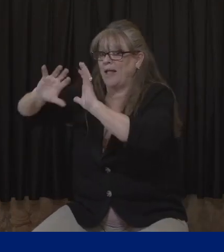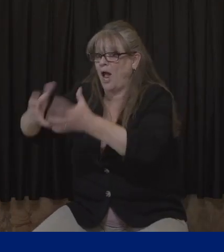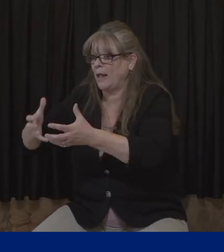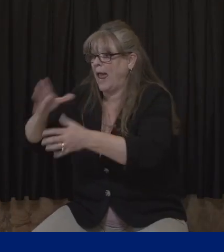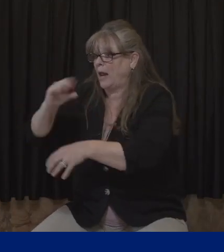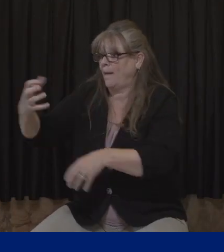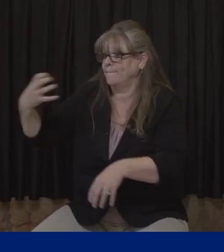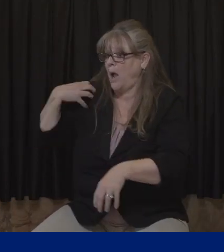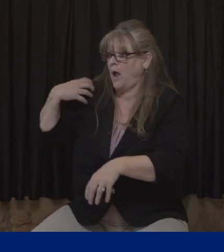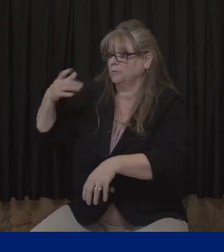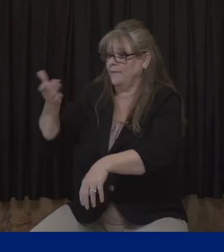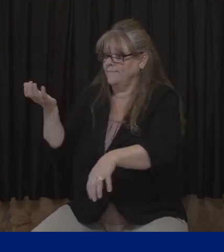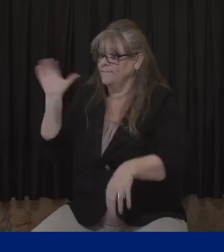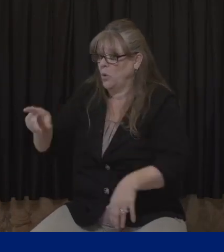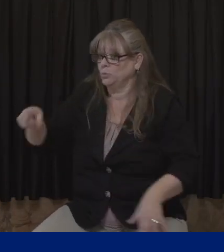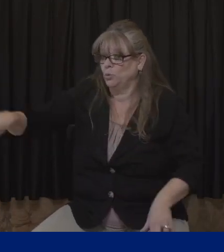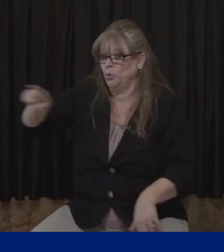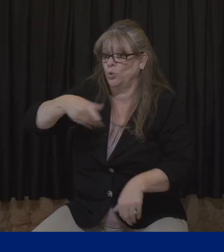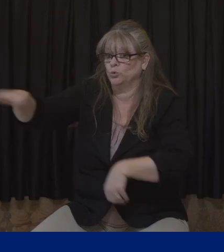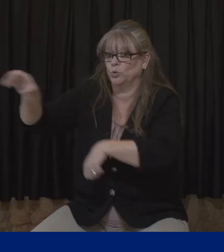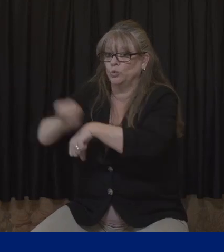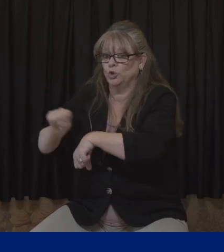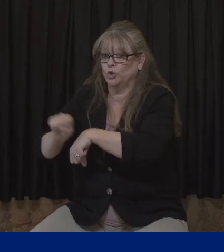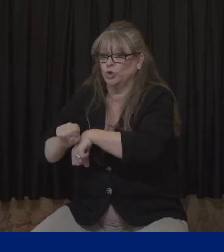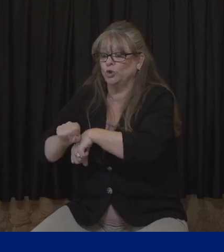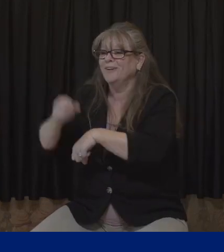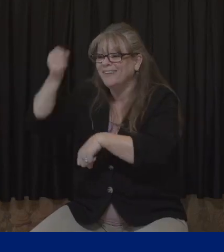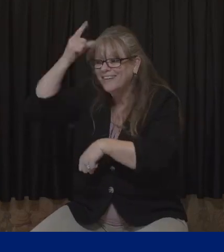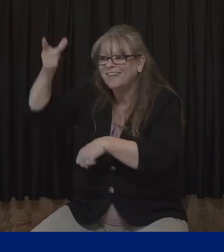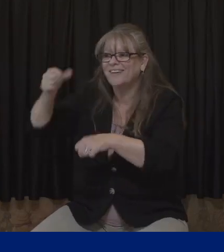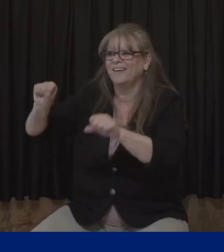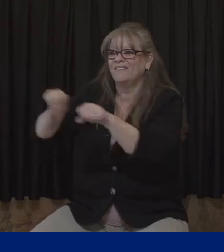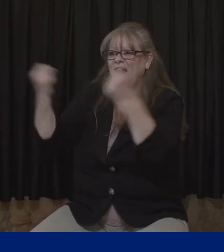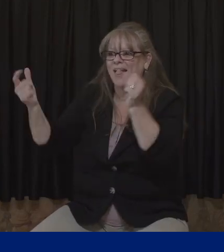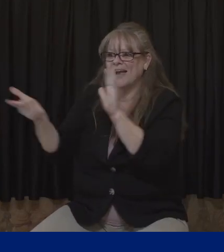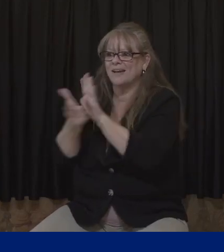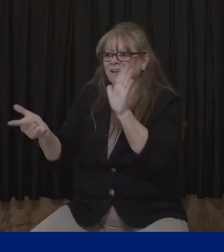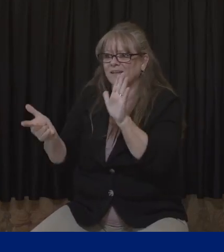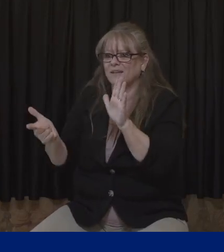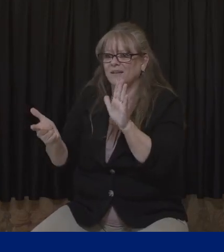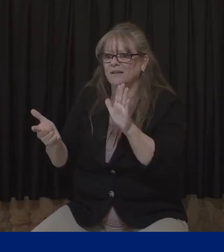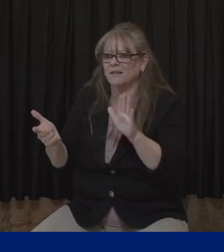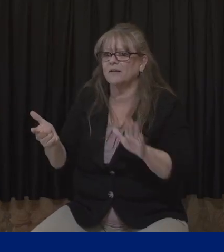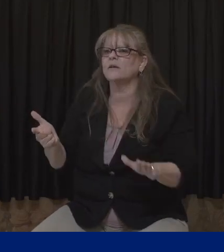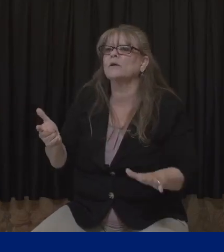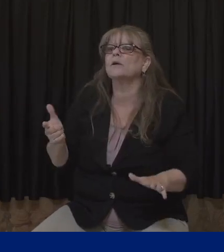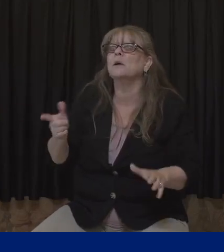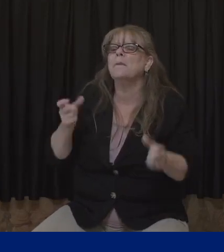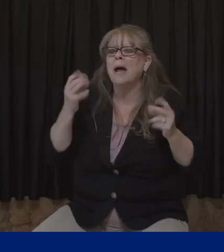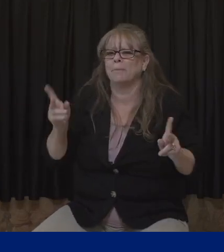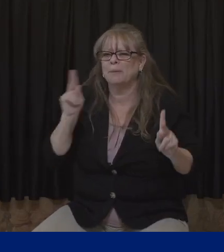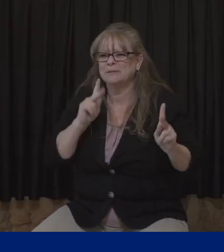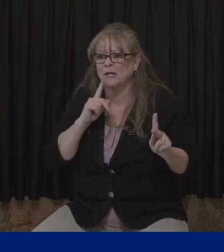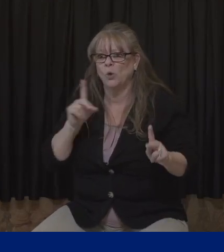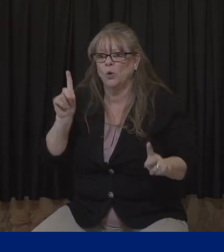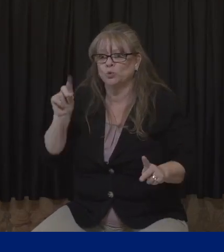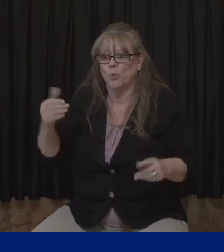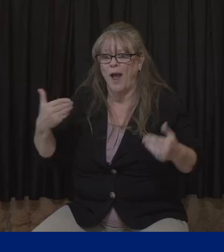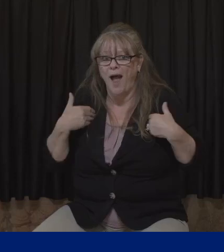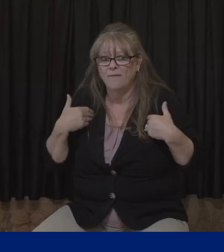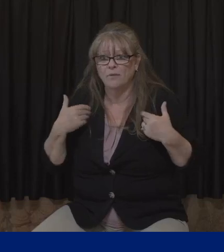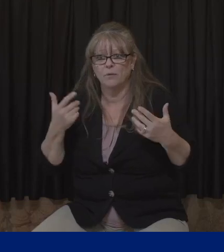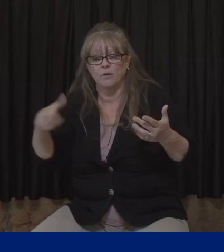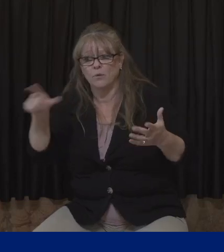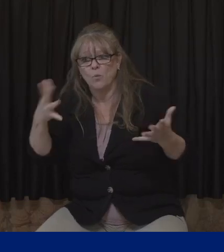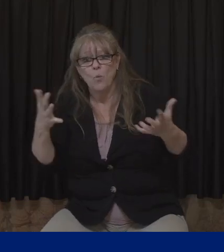But Coloradans, self-employed Coloradans, many others are making this decision. They're saying, do I want to go back to work as a hairstylist or not? And